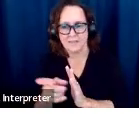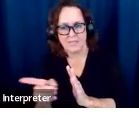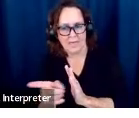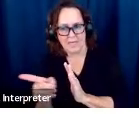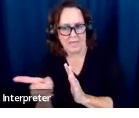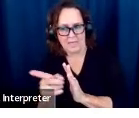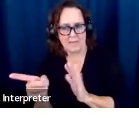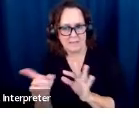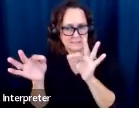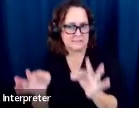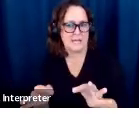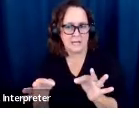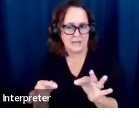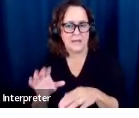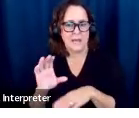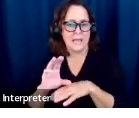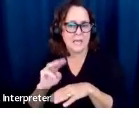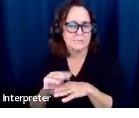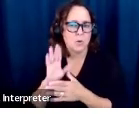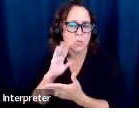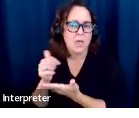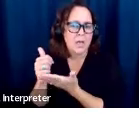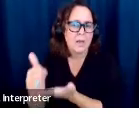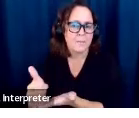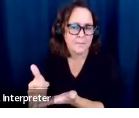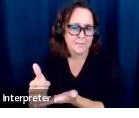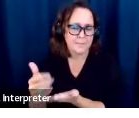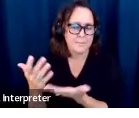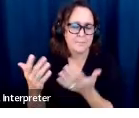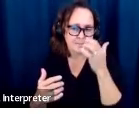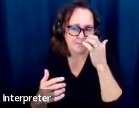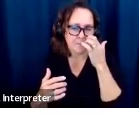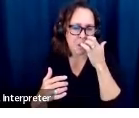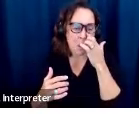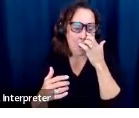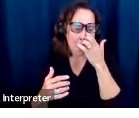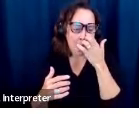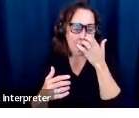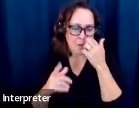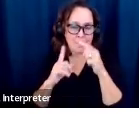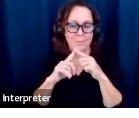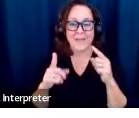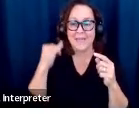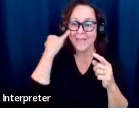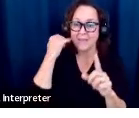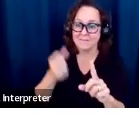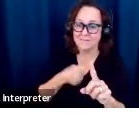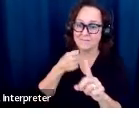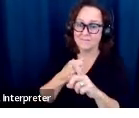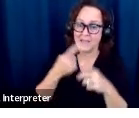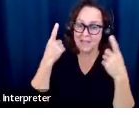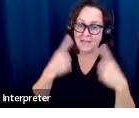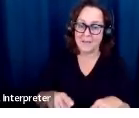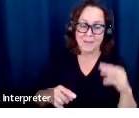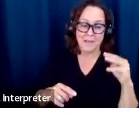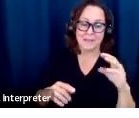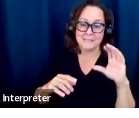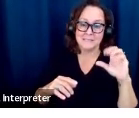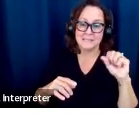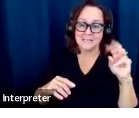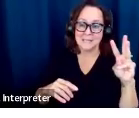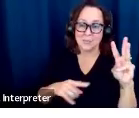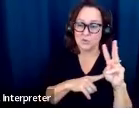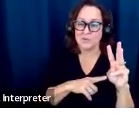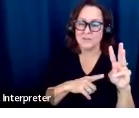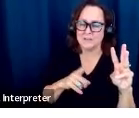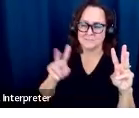also their case manager will assist in that process. This is more so just saying that in the event that the CSW may not